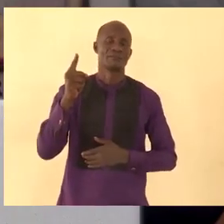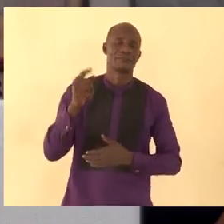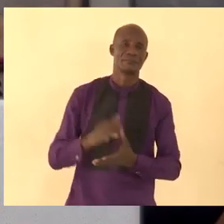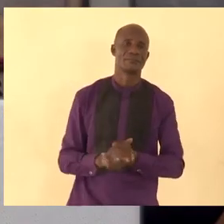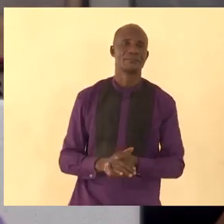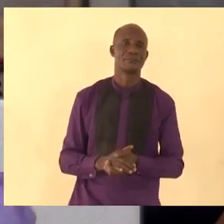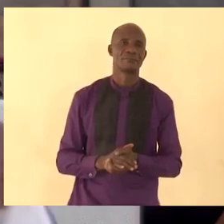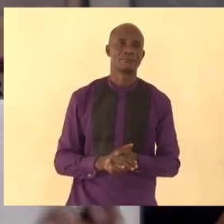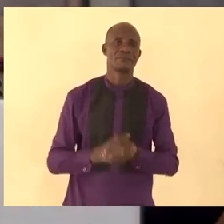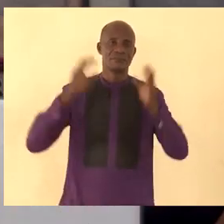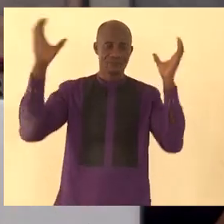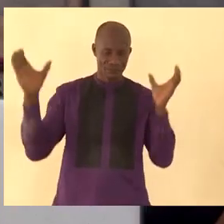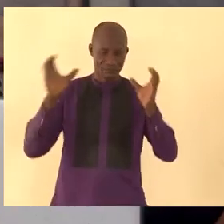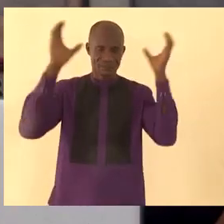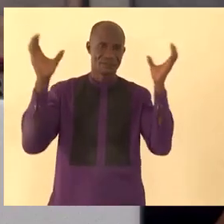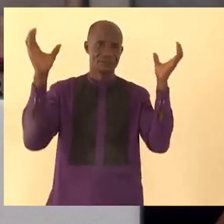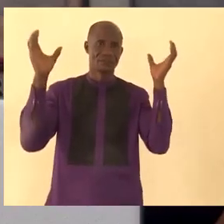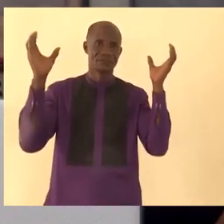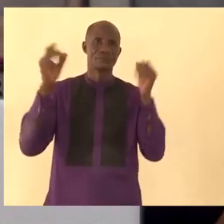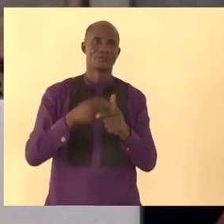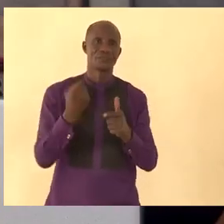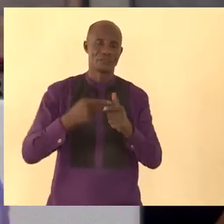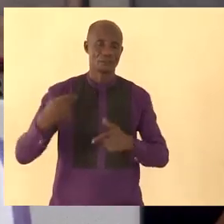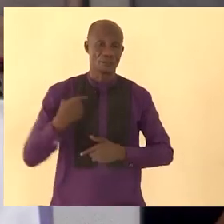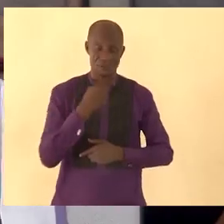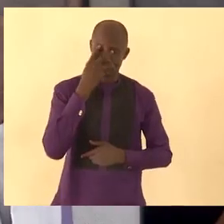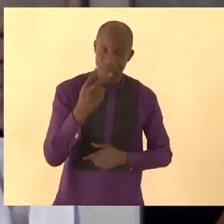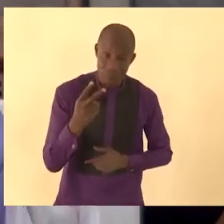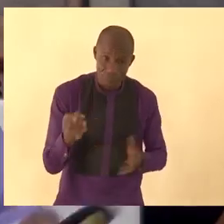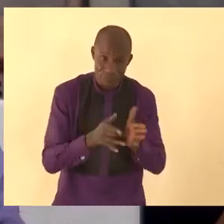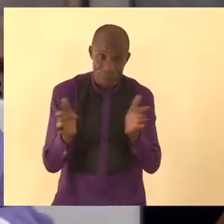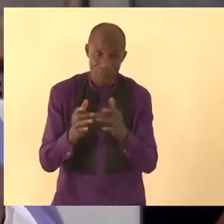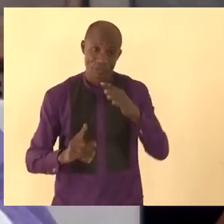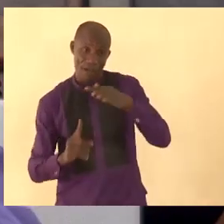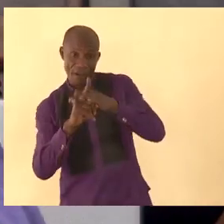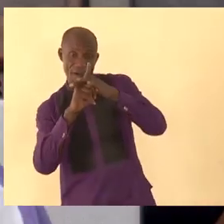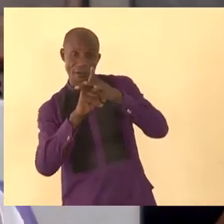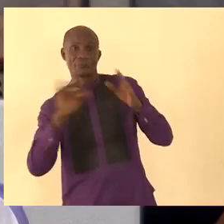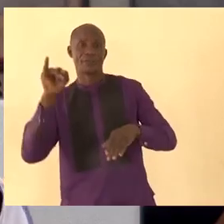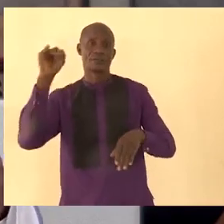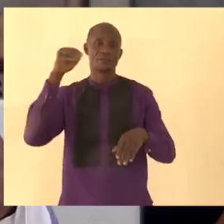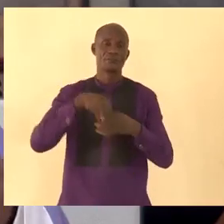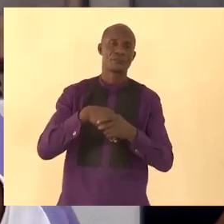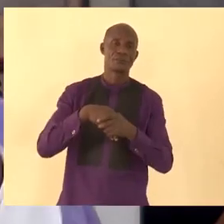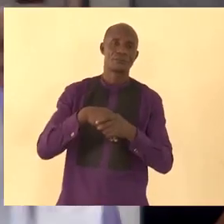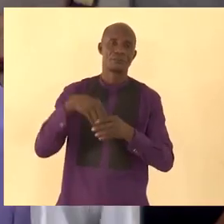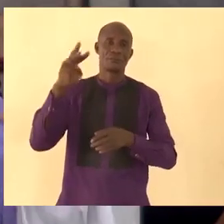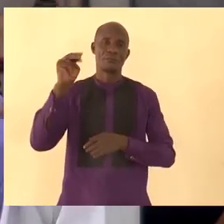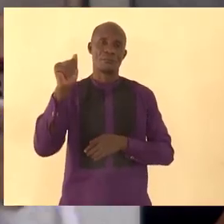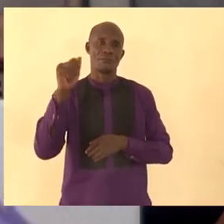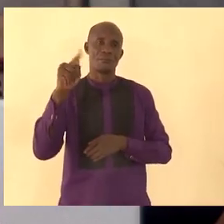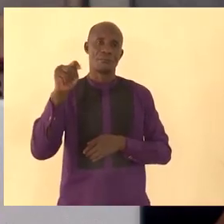beginning. Celebration. Then we see Jesus appearing in the house of